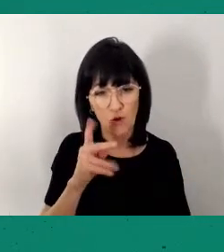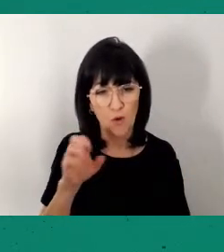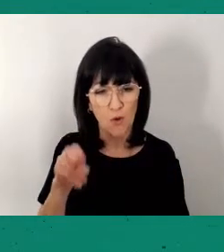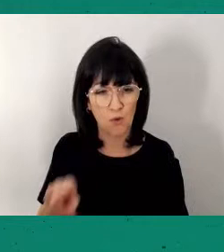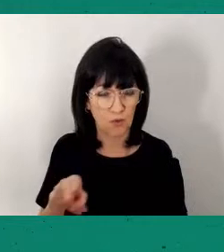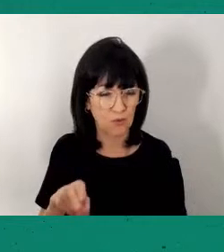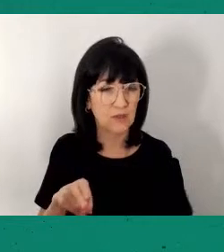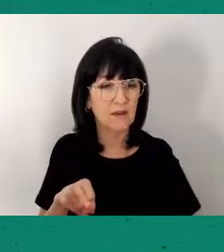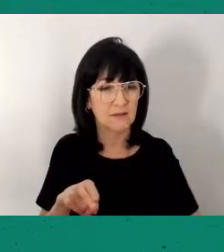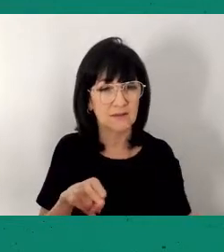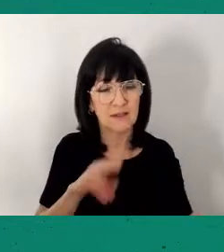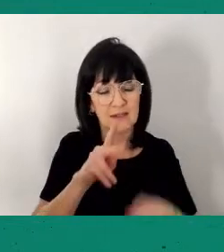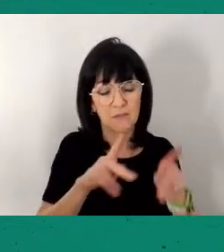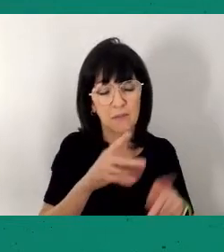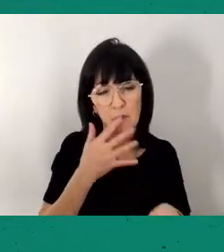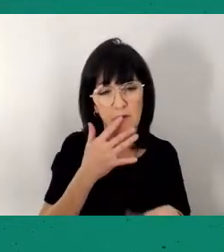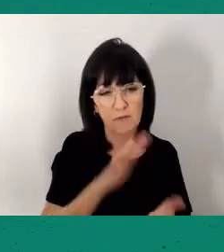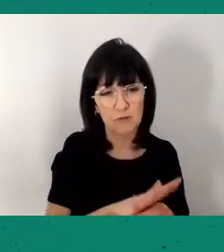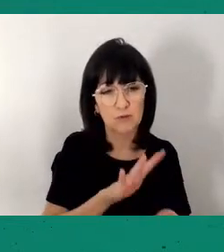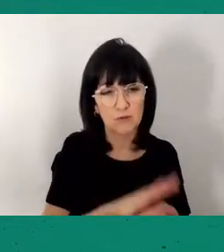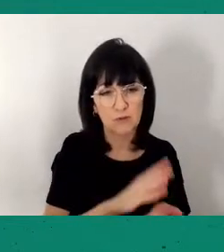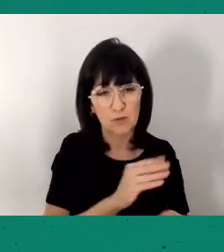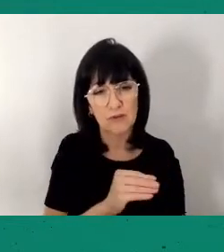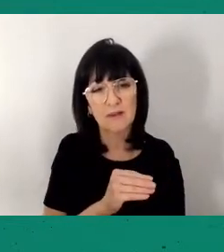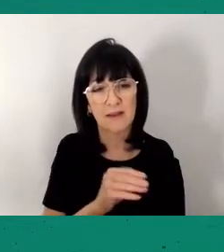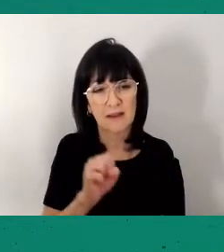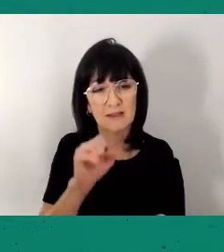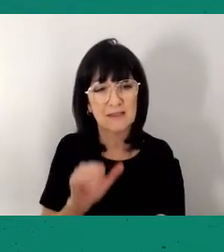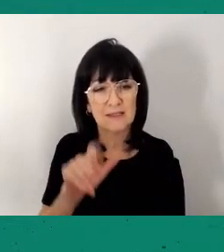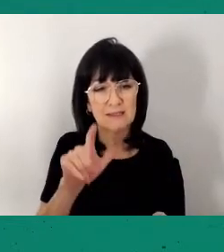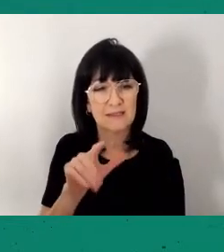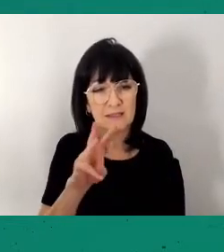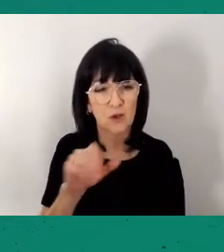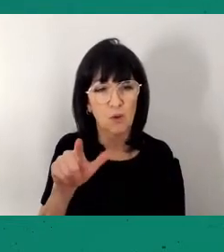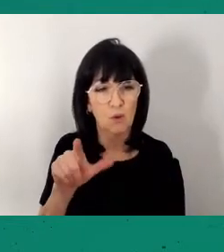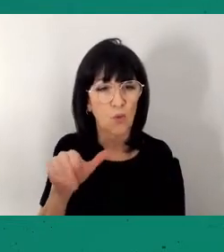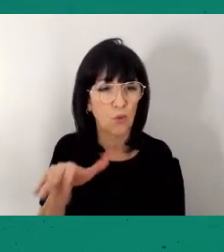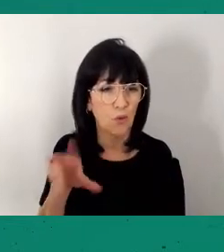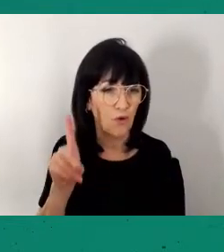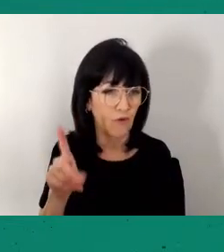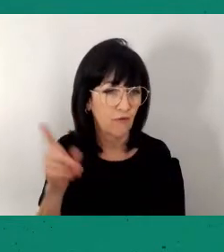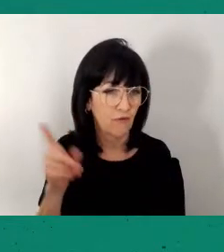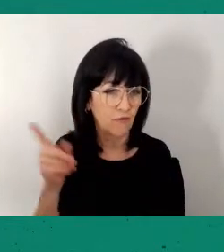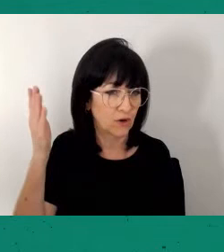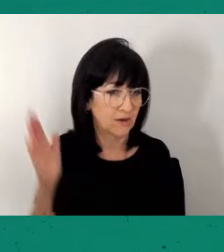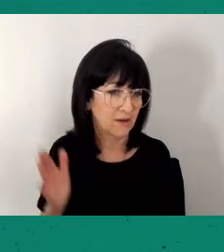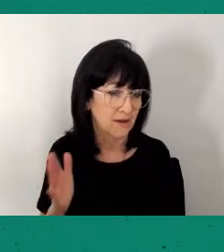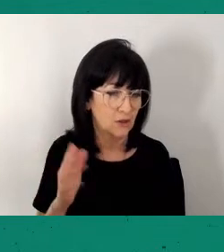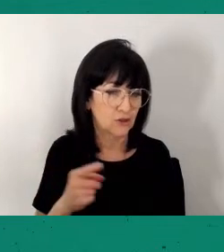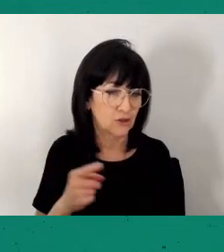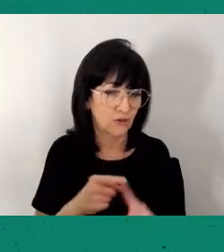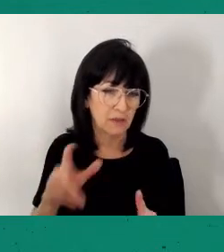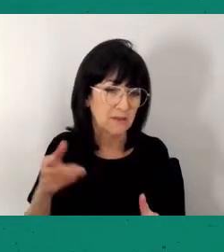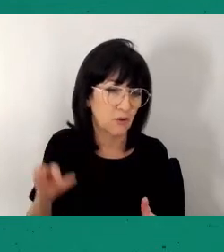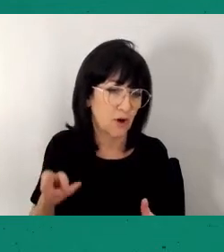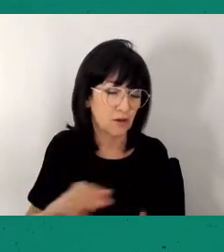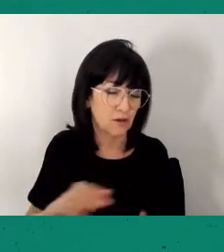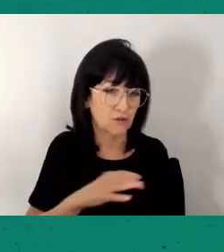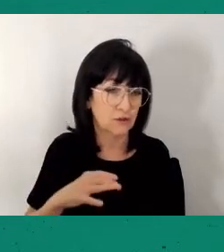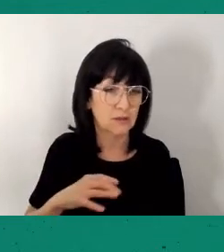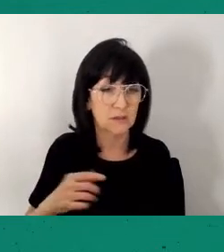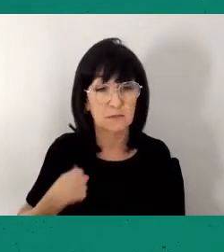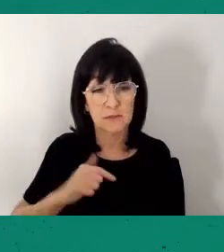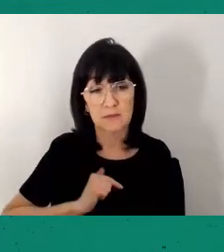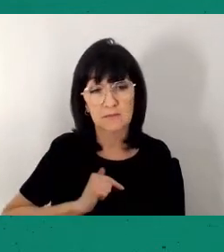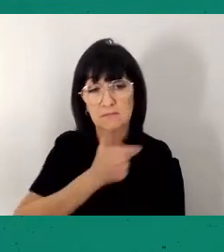us before, historian, lecturer, member of the Delaware Heritage Commission. I'm going to turn it over to Dr. Edwards first, and